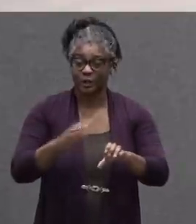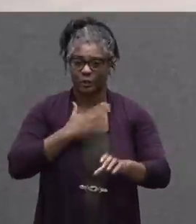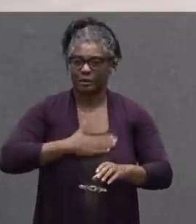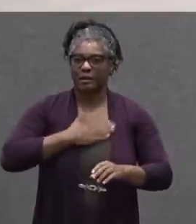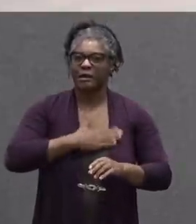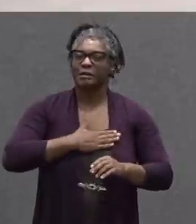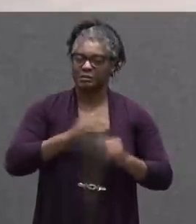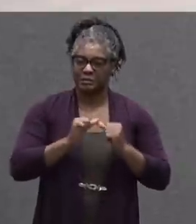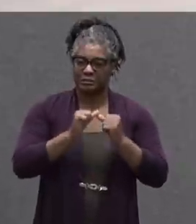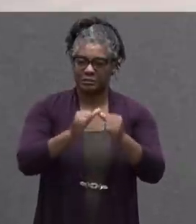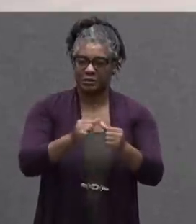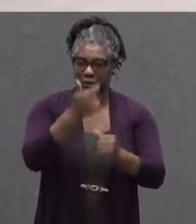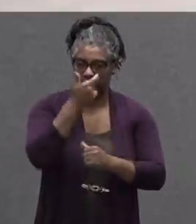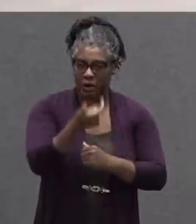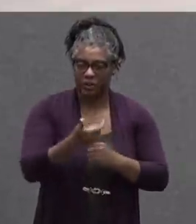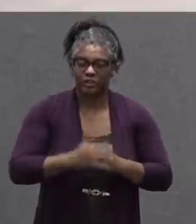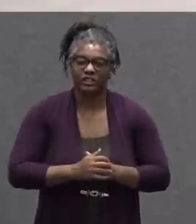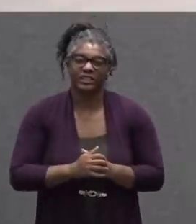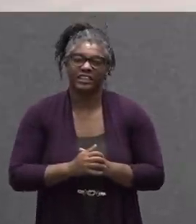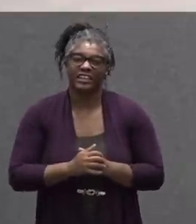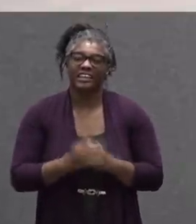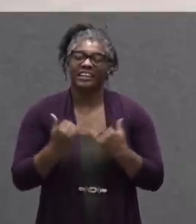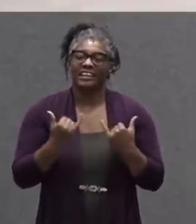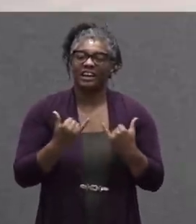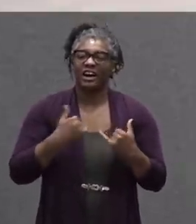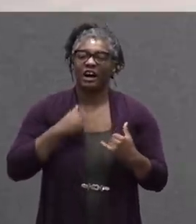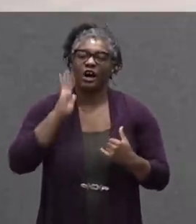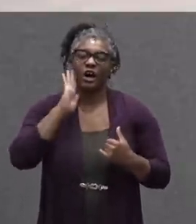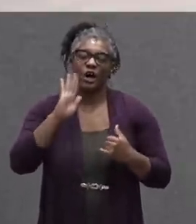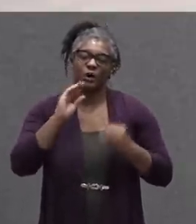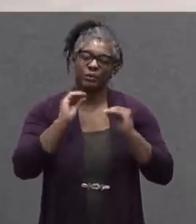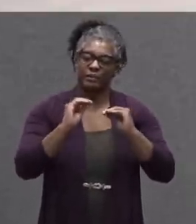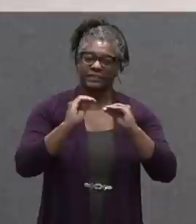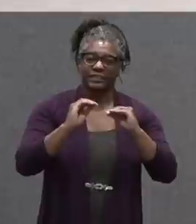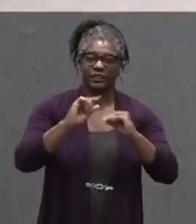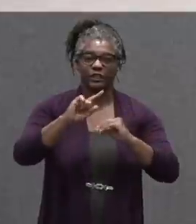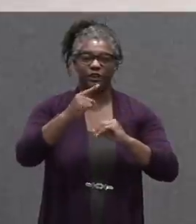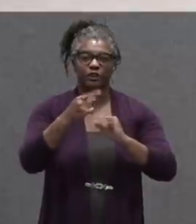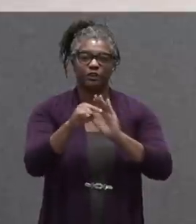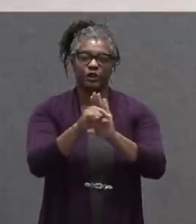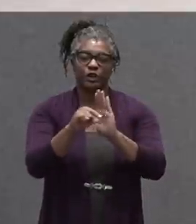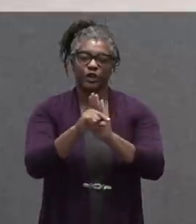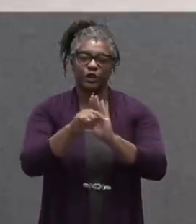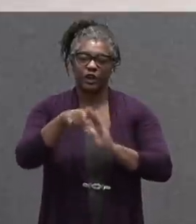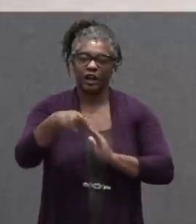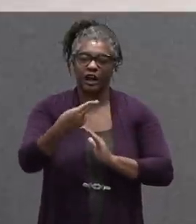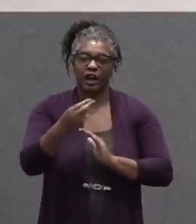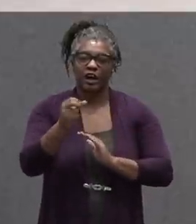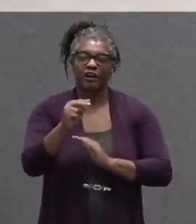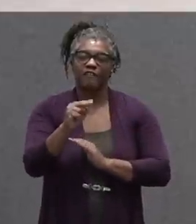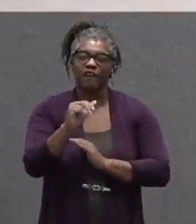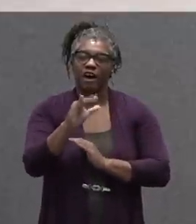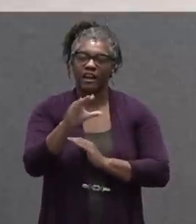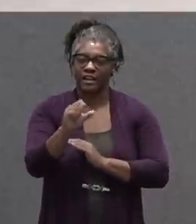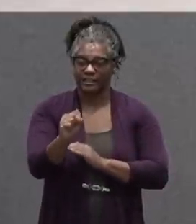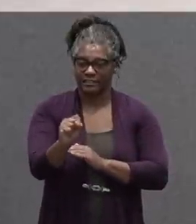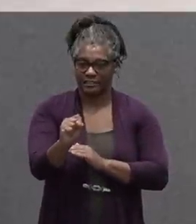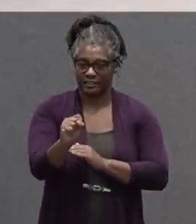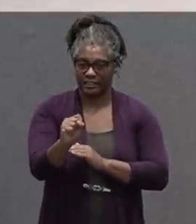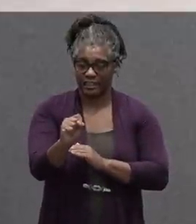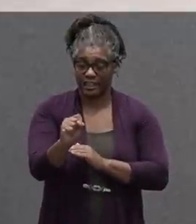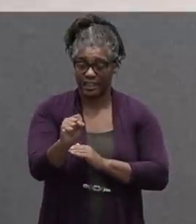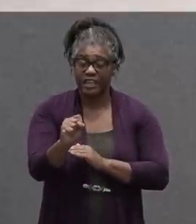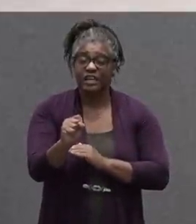Now, I'm here to teach first grade phonics. Those of you that were with me earlier this week, we talked about the Magic